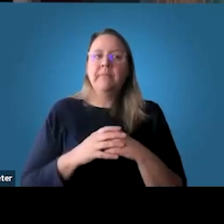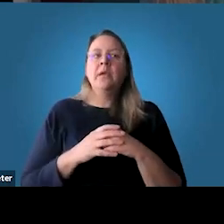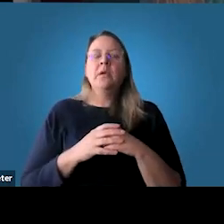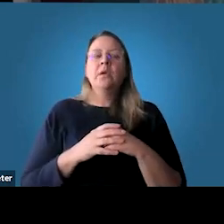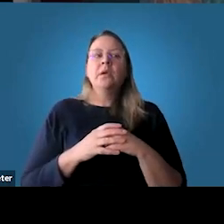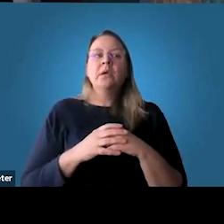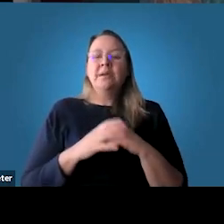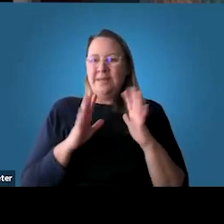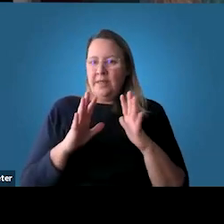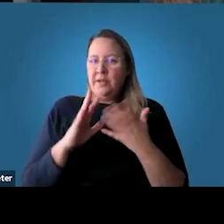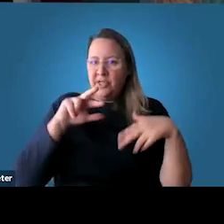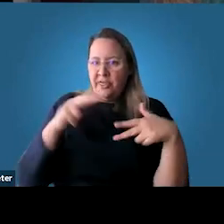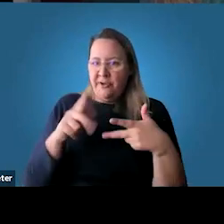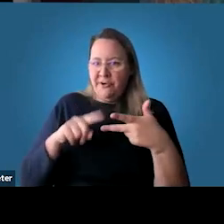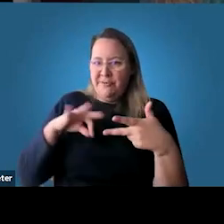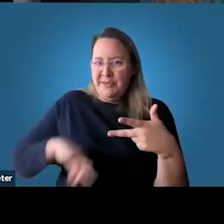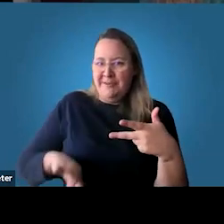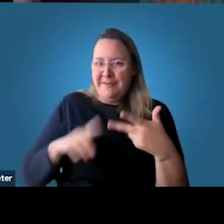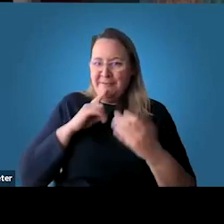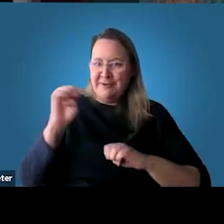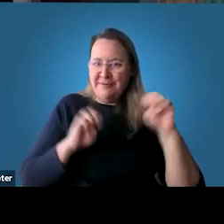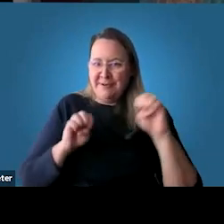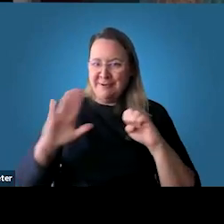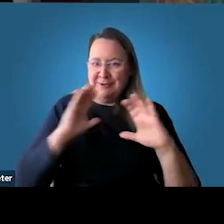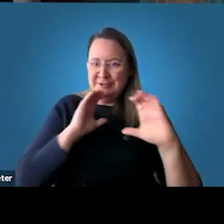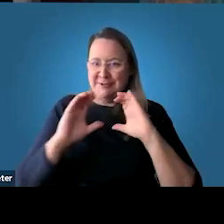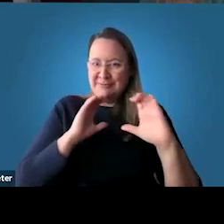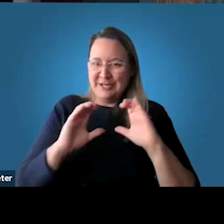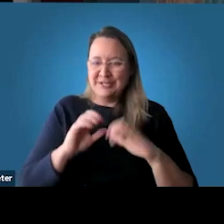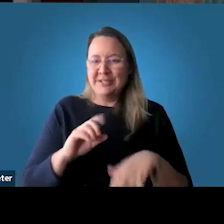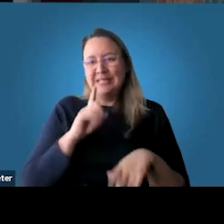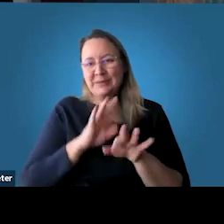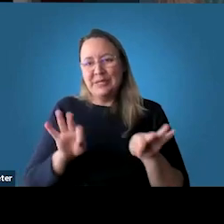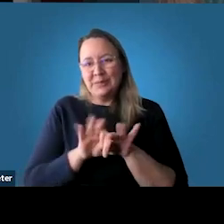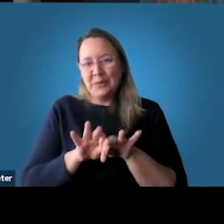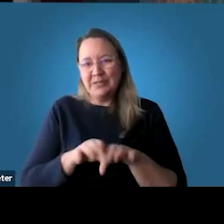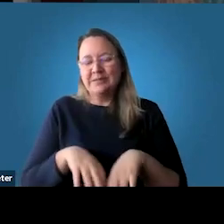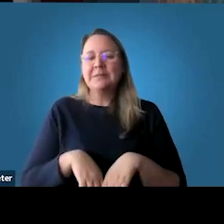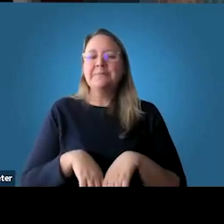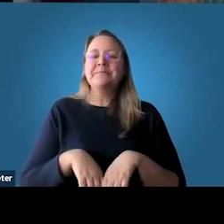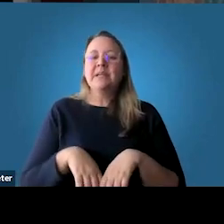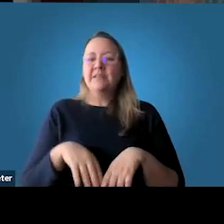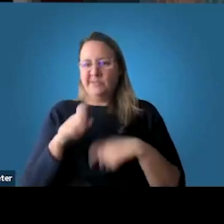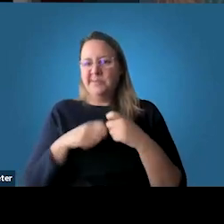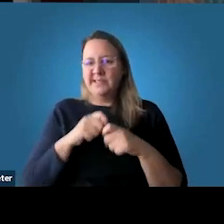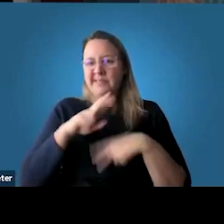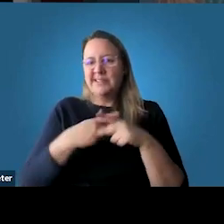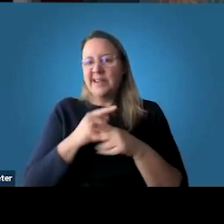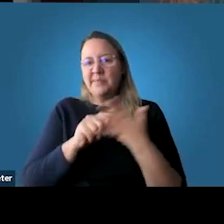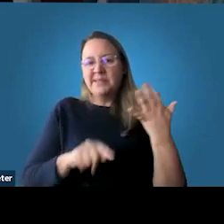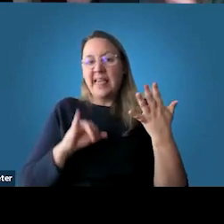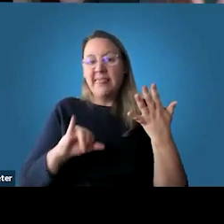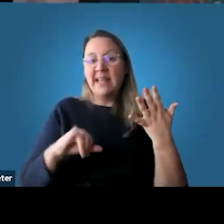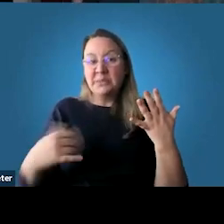together, there's a third benefit to evaluating your communications that's also important to call out, especially in these times, and that's field